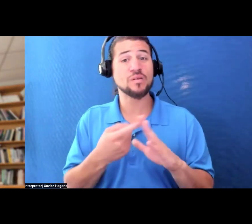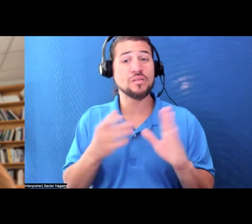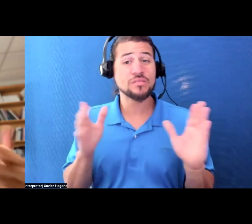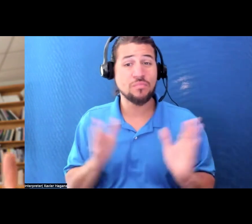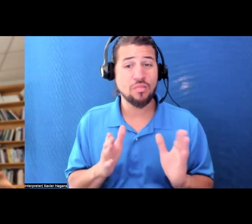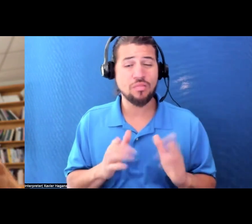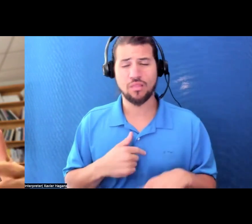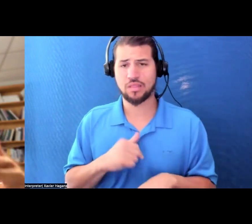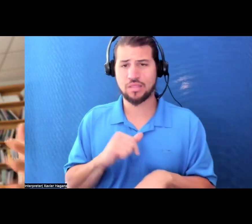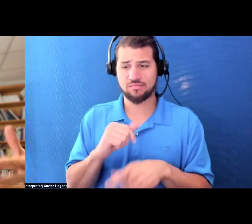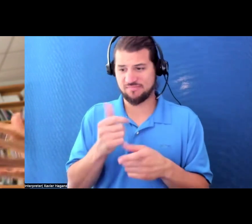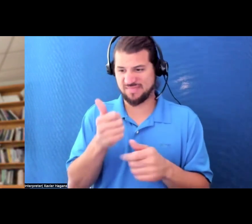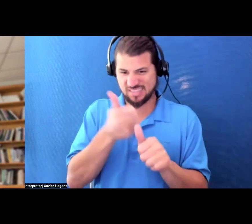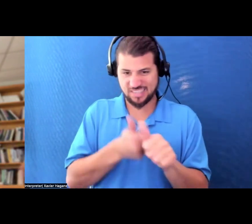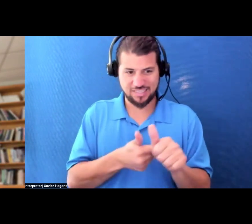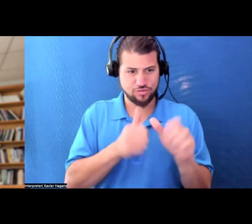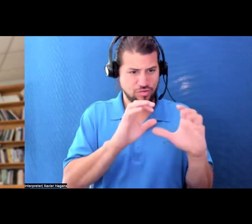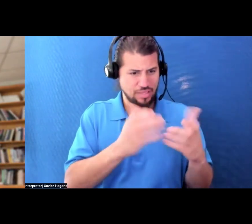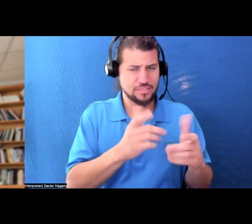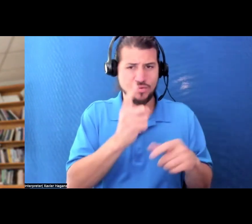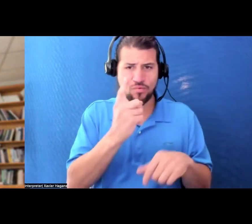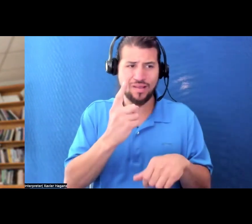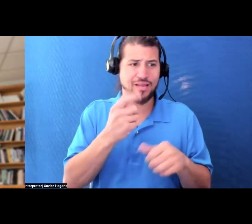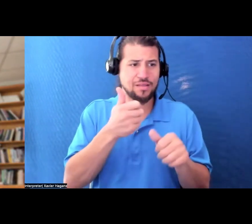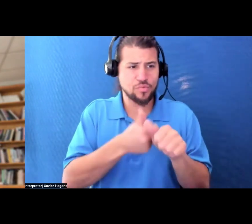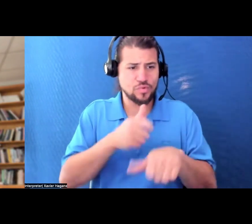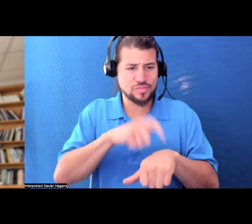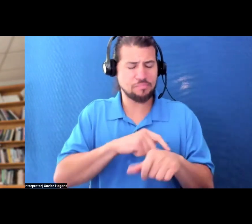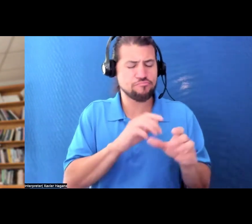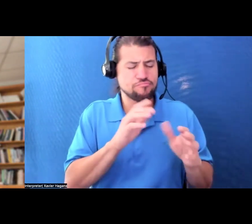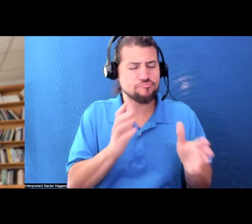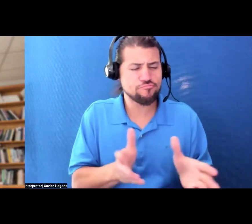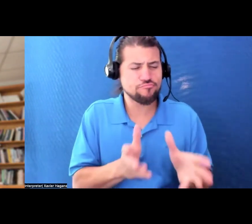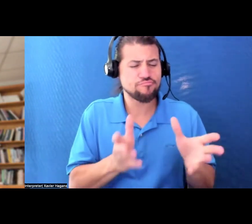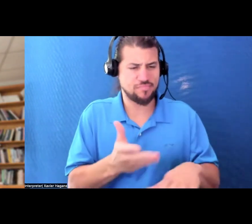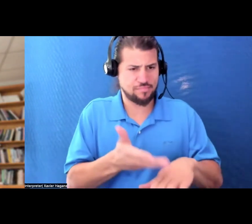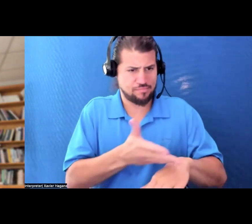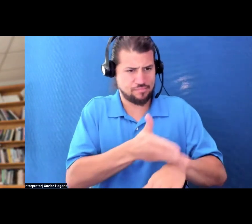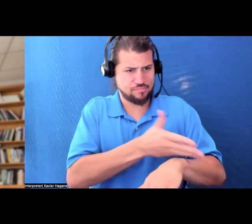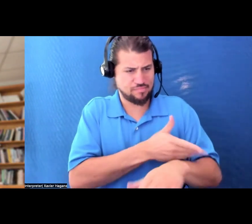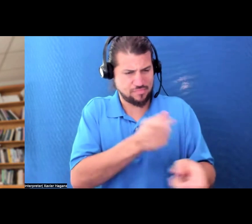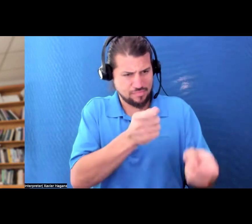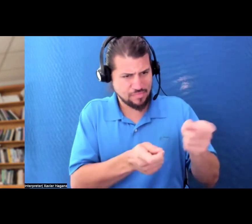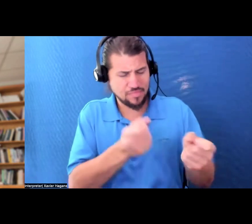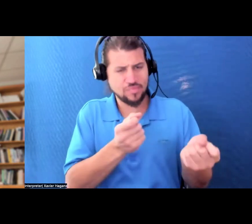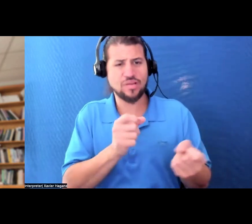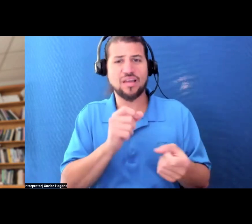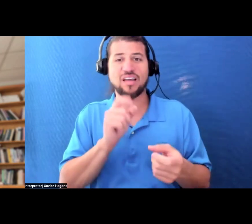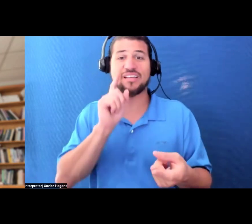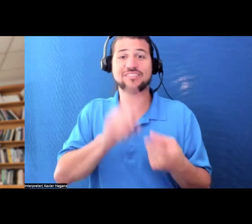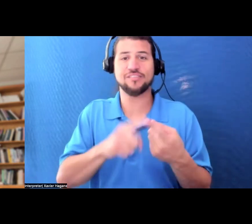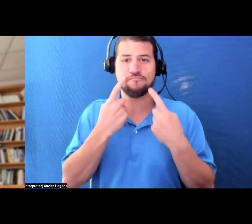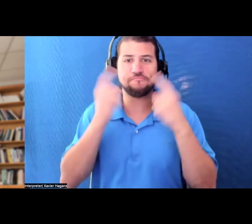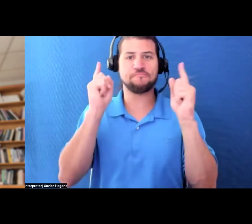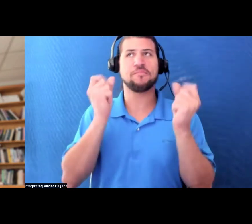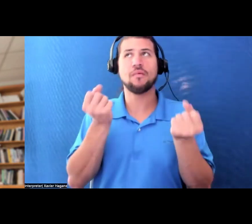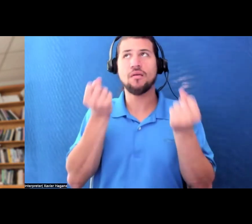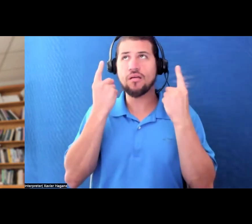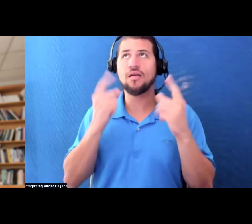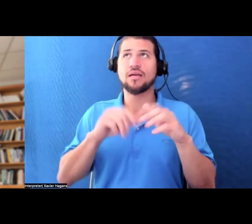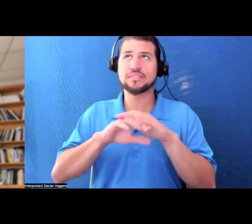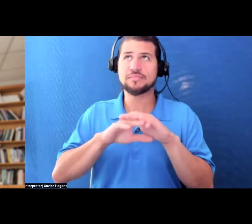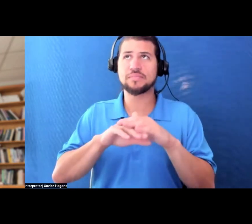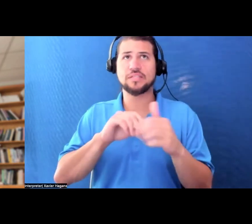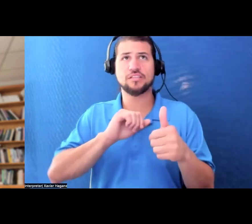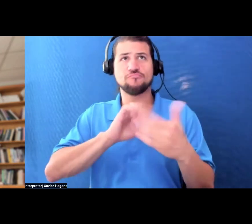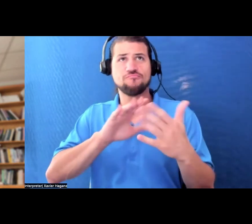one class at a time until you sort of built up your own understanding of your own accessibility issues and the